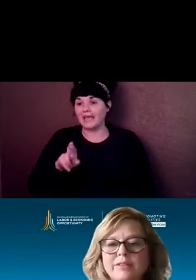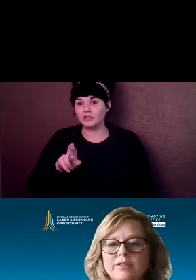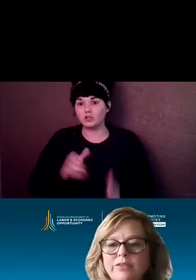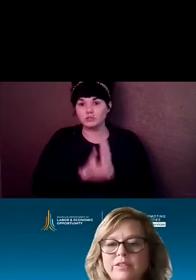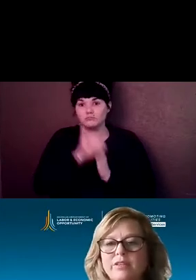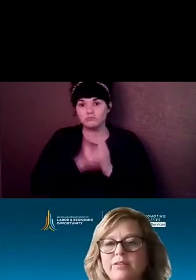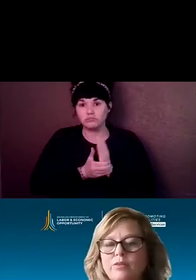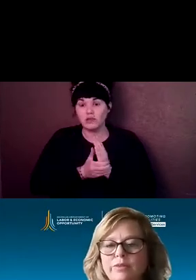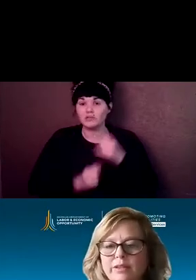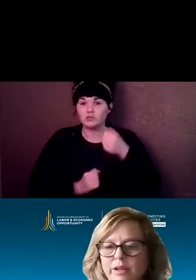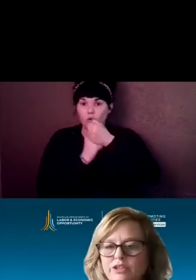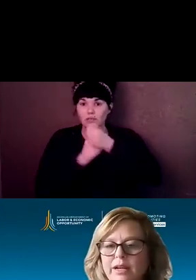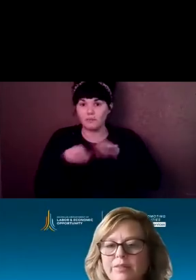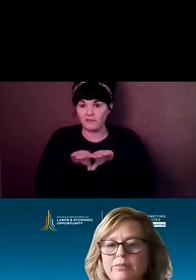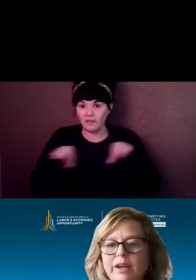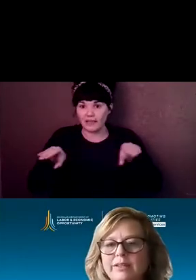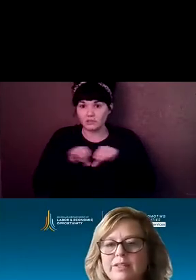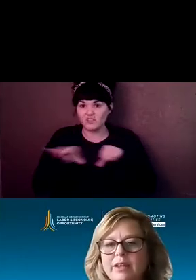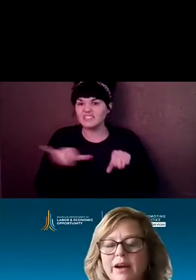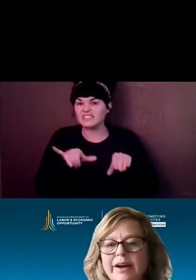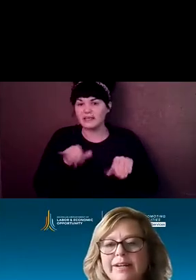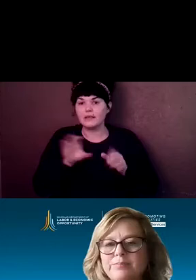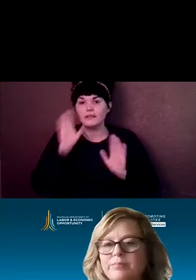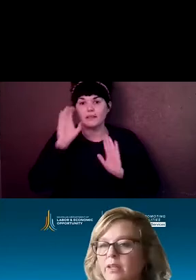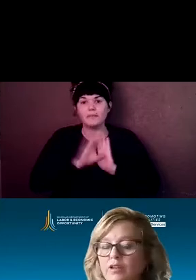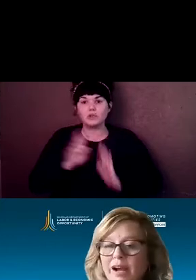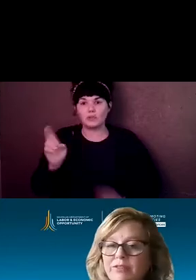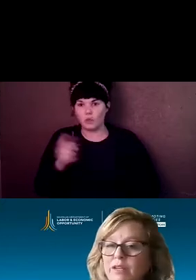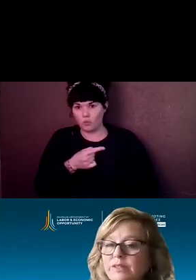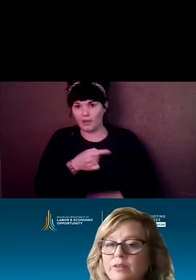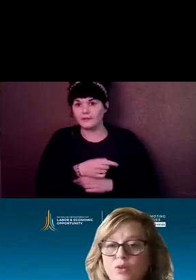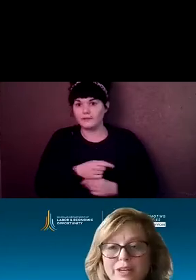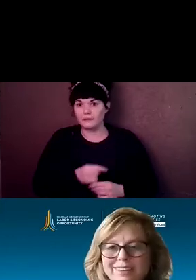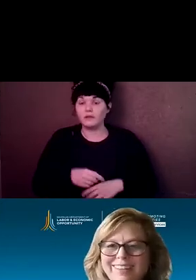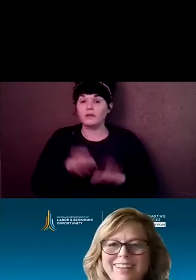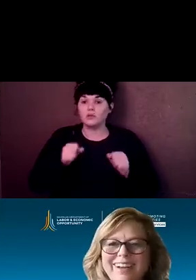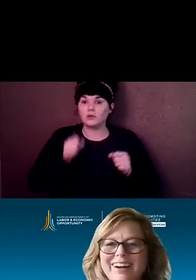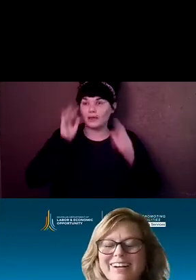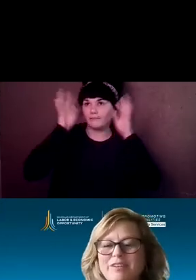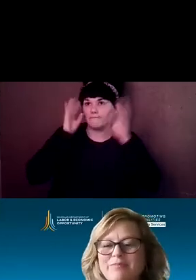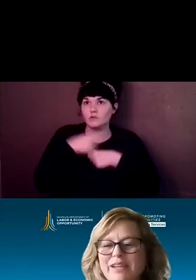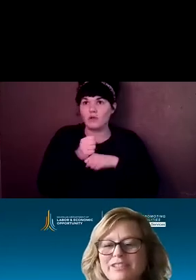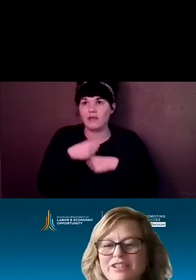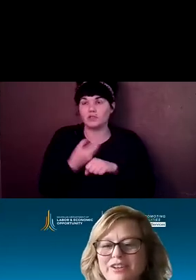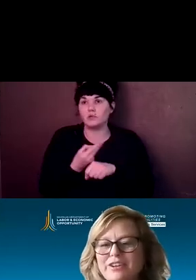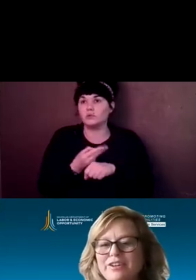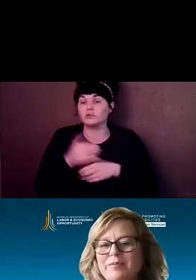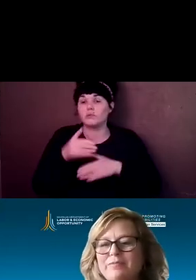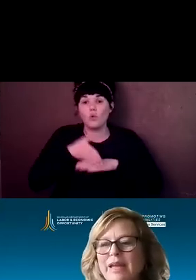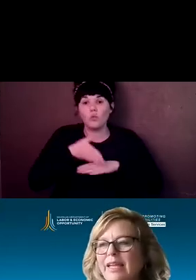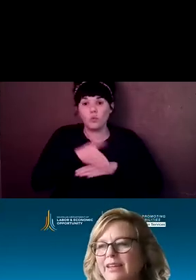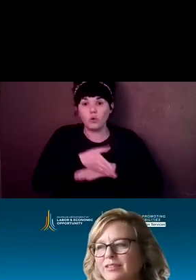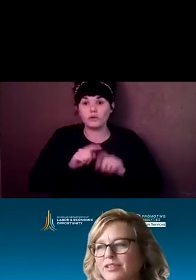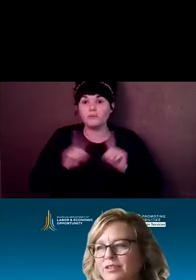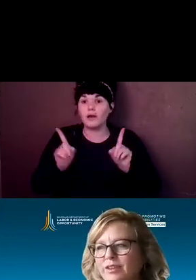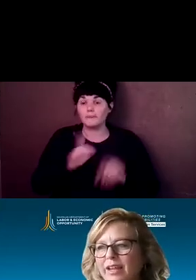flat surface like the one that's pictured on the right. Get crafty with some wood, but make sure you're